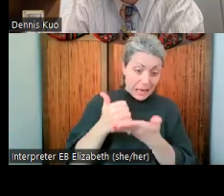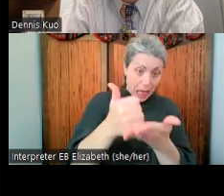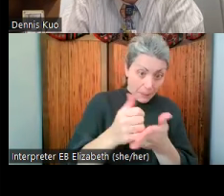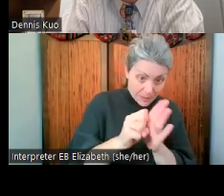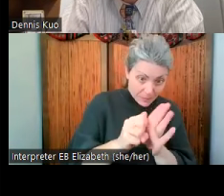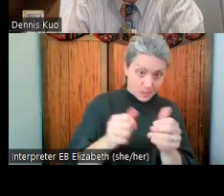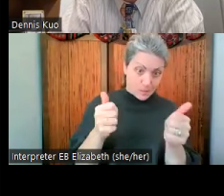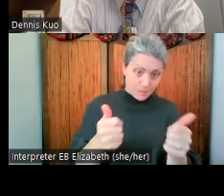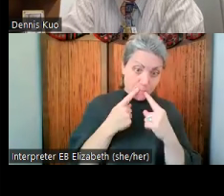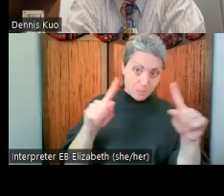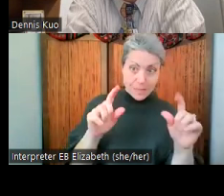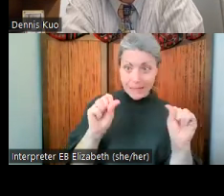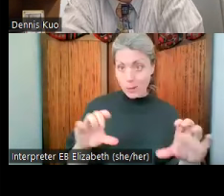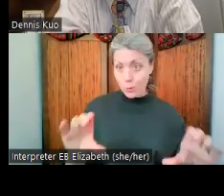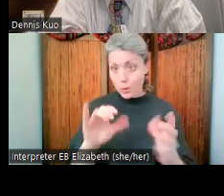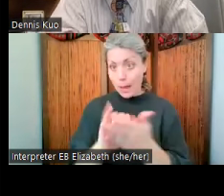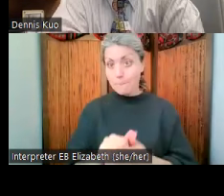arise.